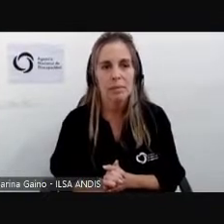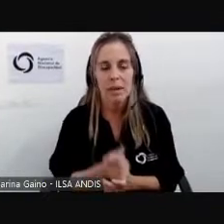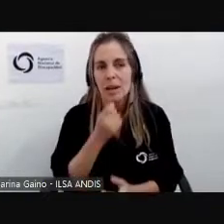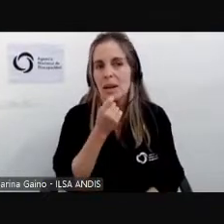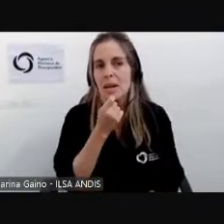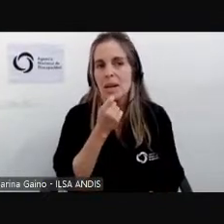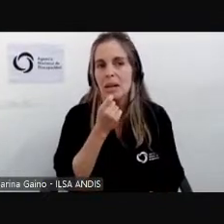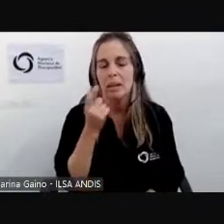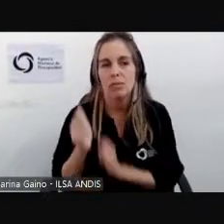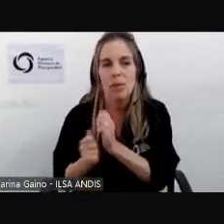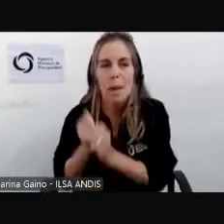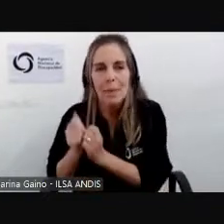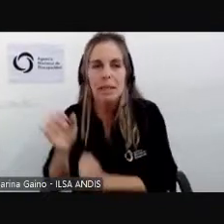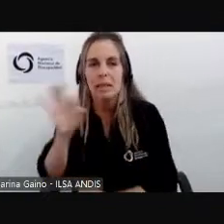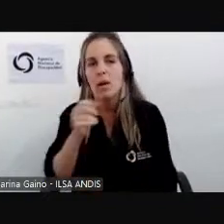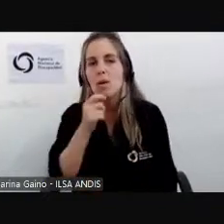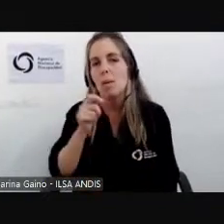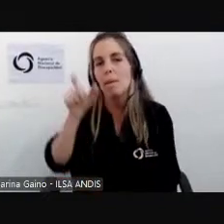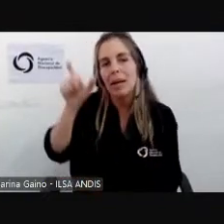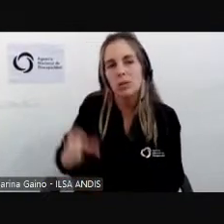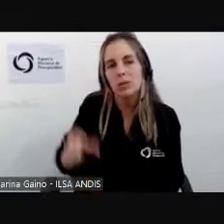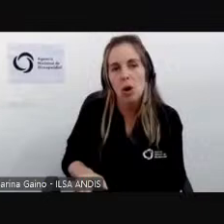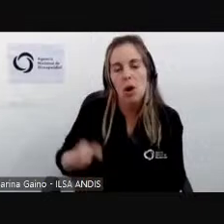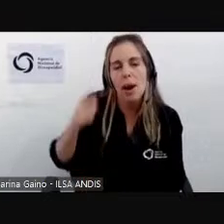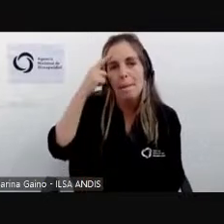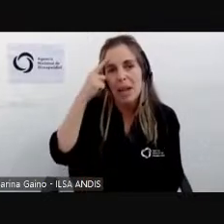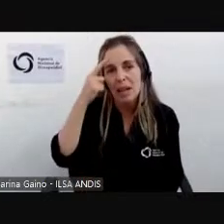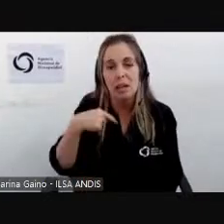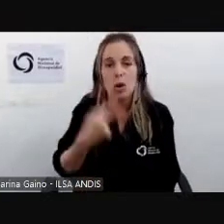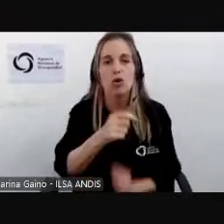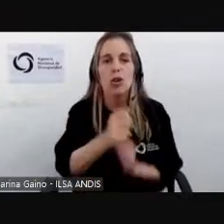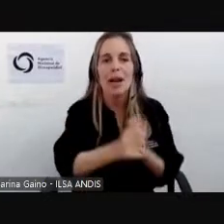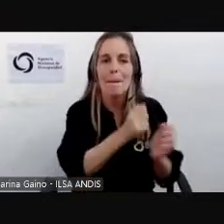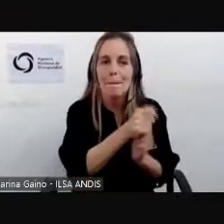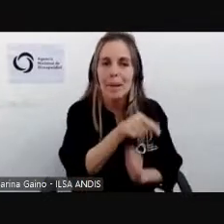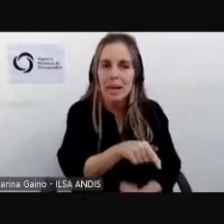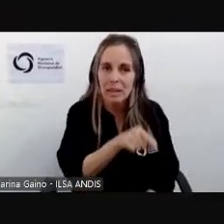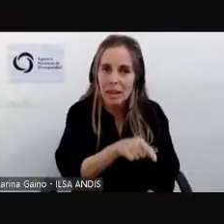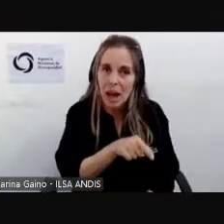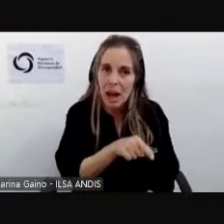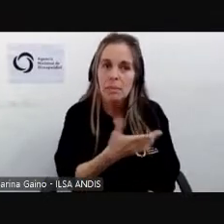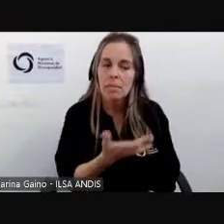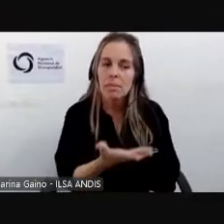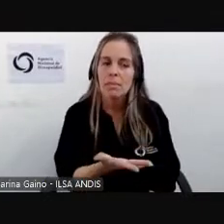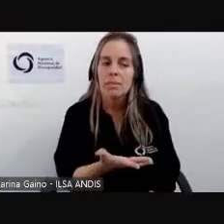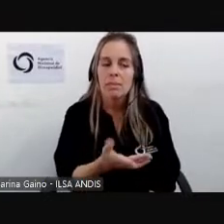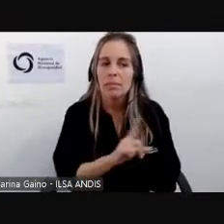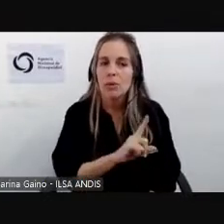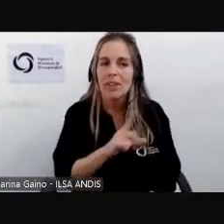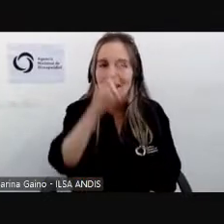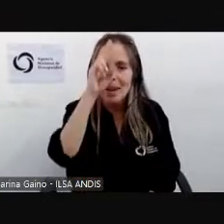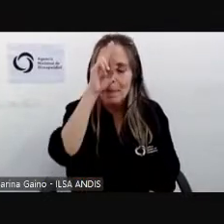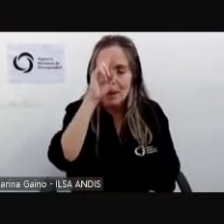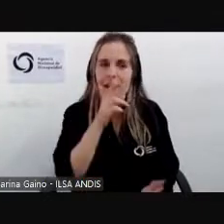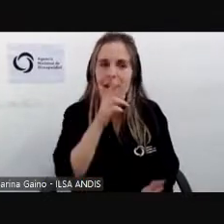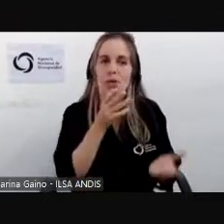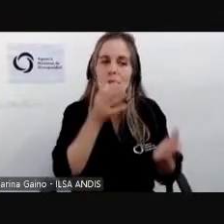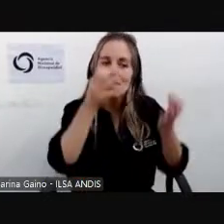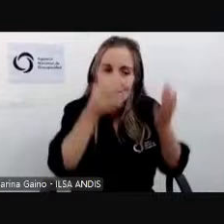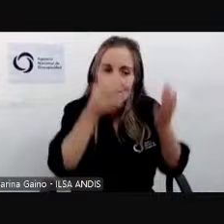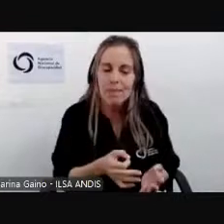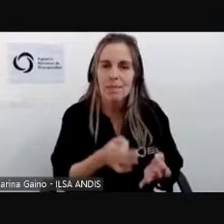that if an interested party considers that a company is not doing